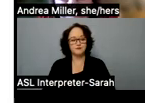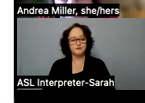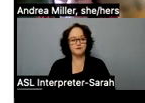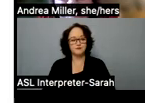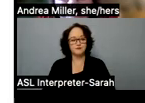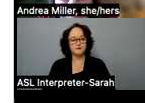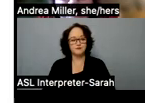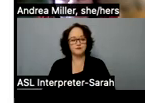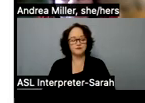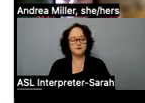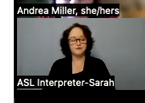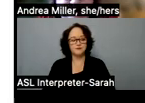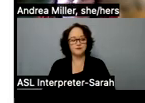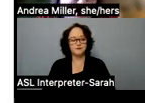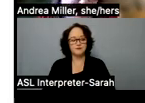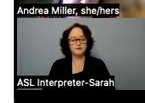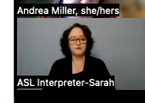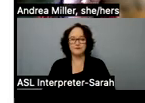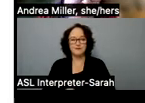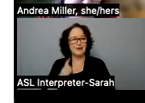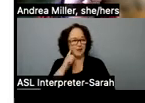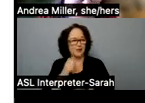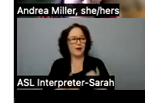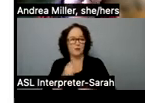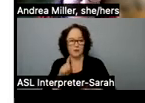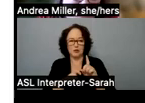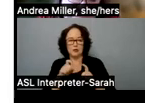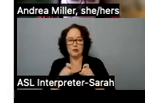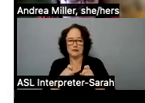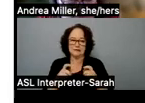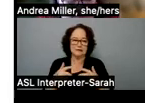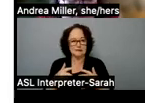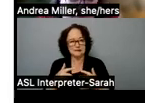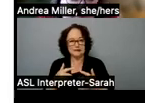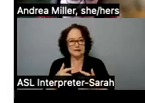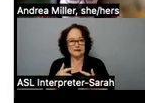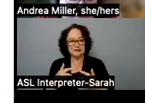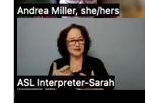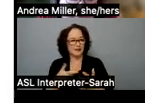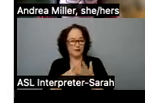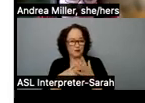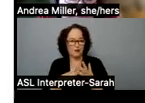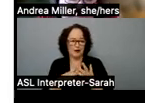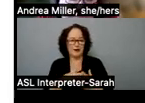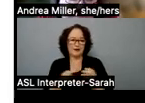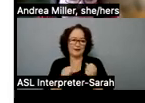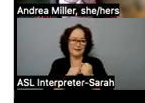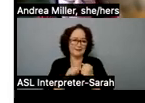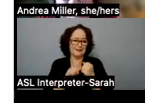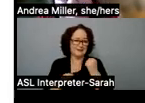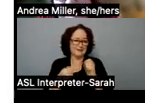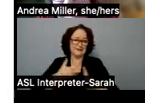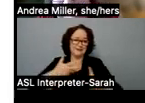Most of these are very in-depth questions. Okay, that's what I kind of thought, and I don't want